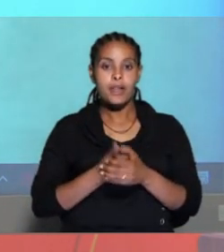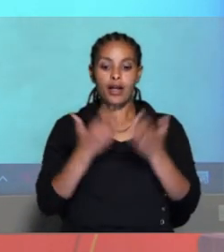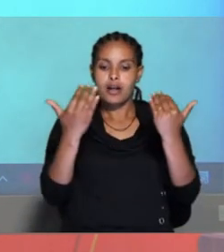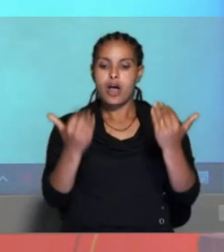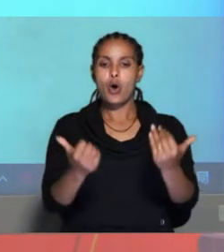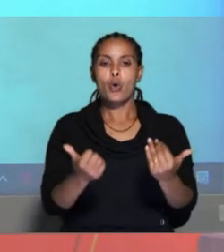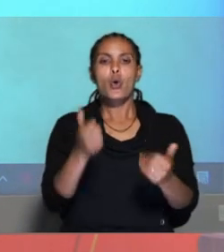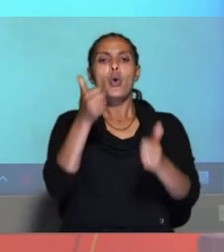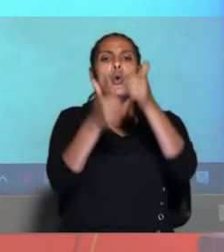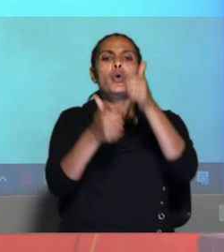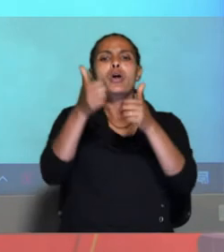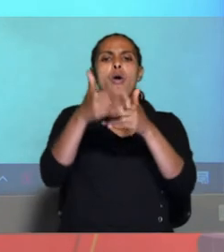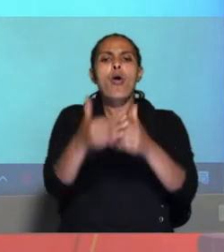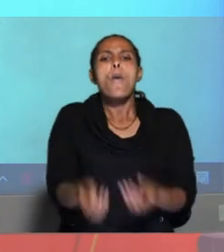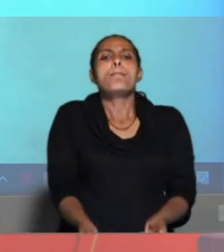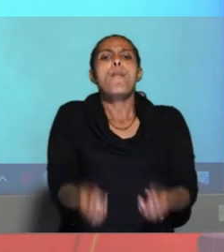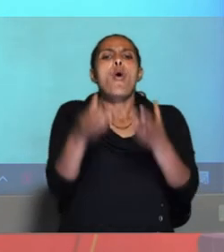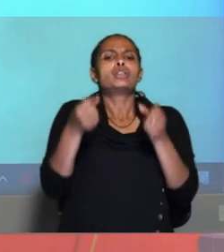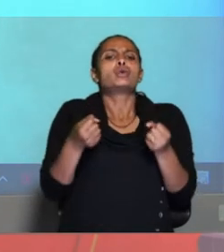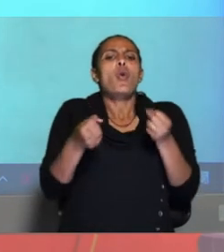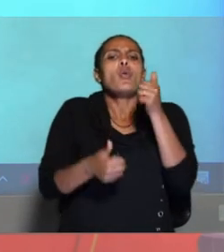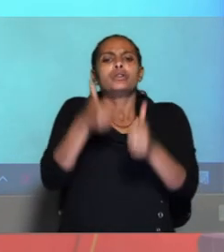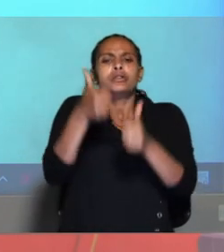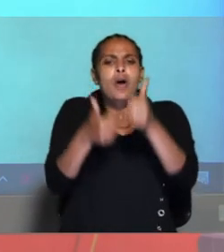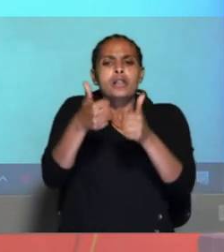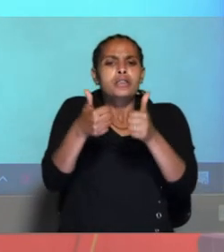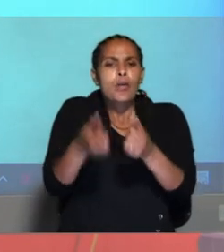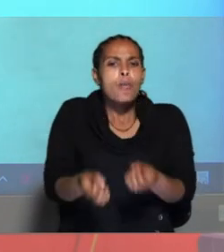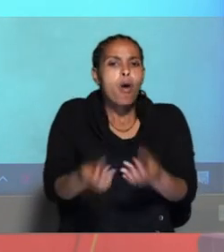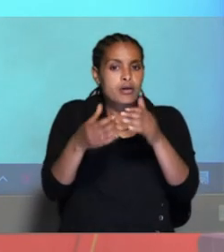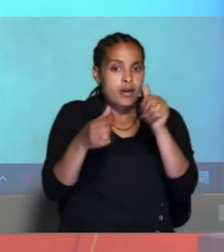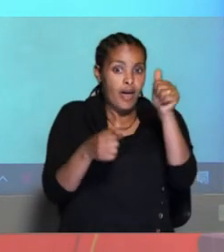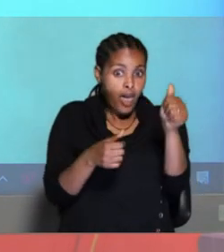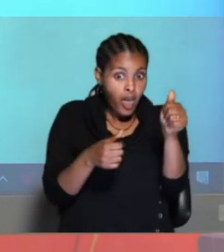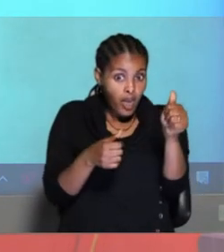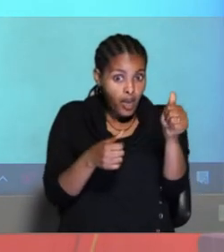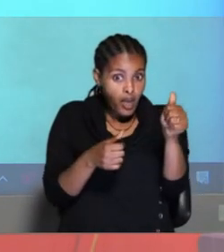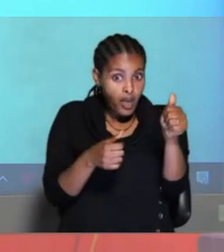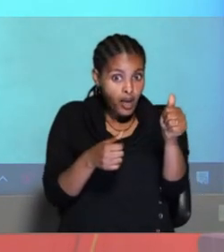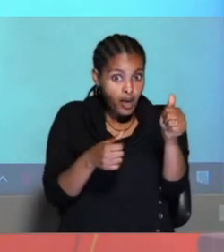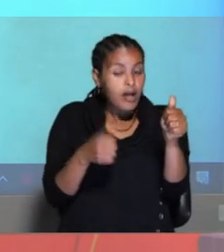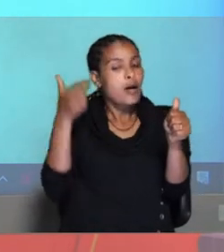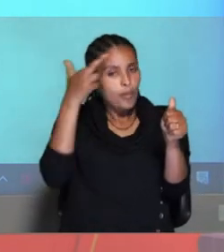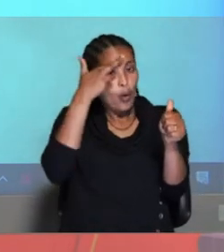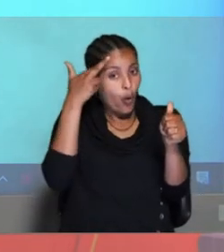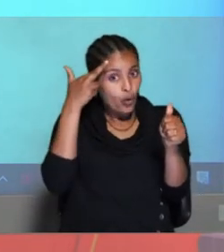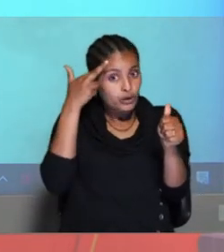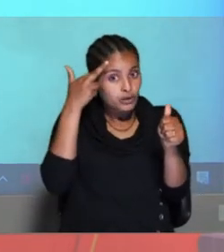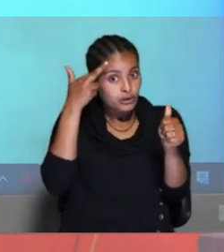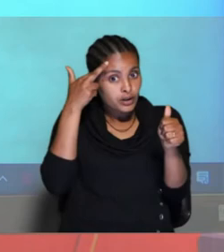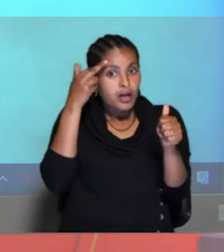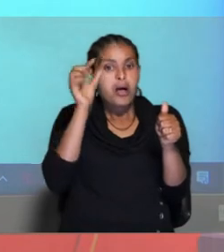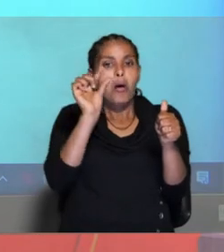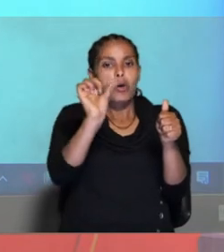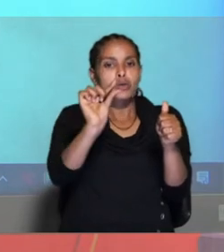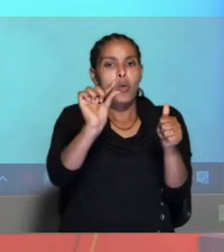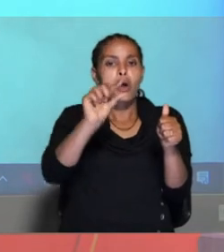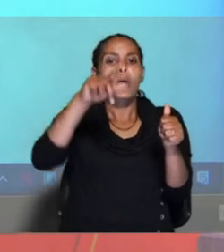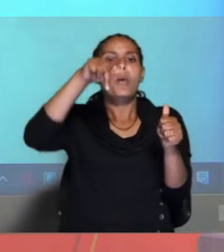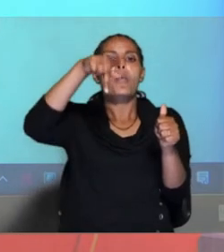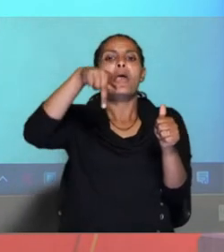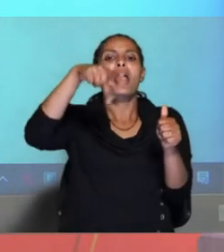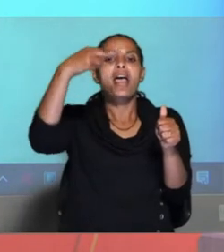Now, which acid is more strong? It is A, because the smaller the pH